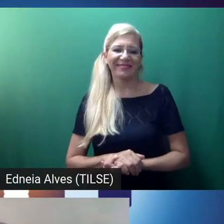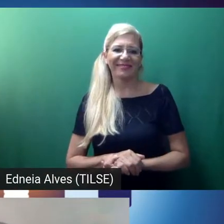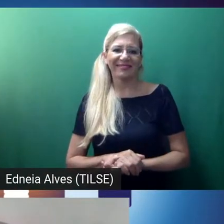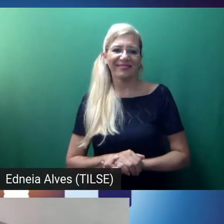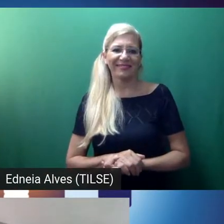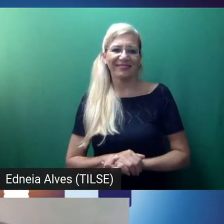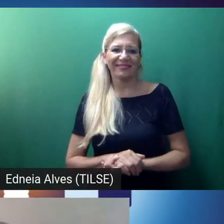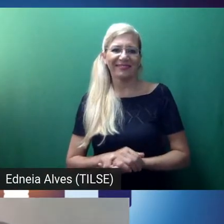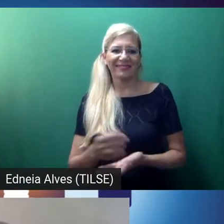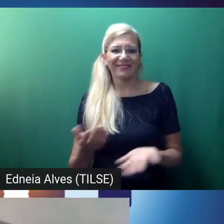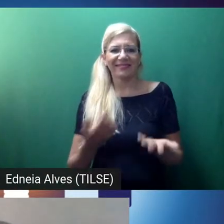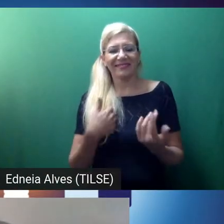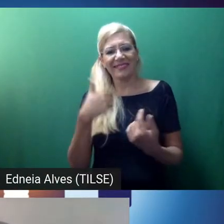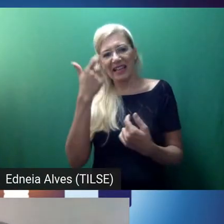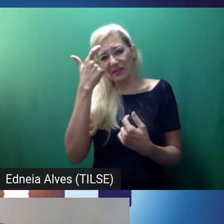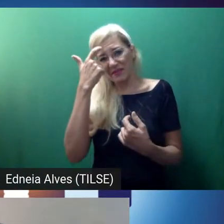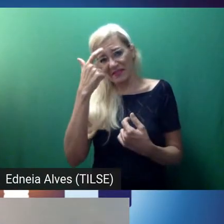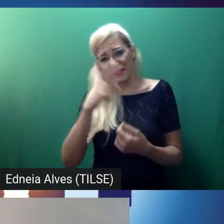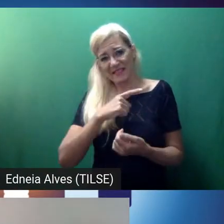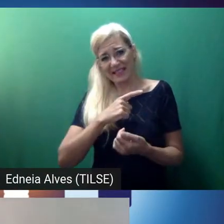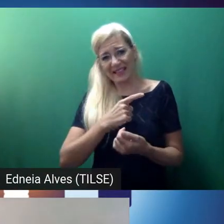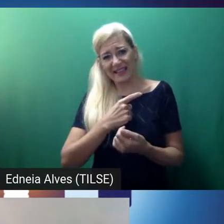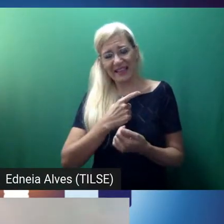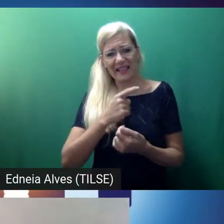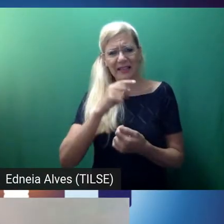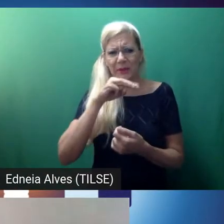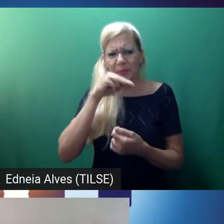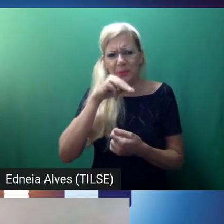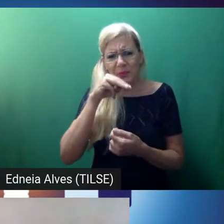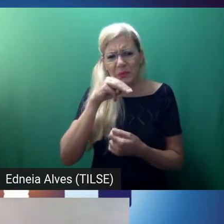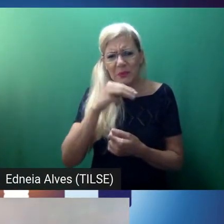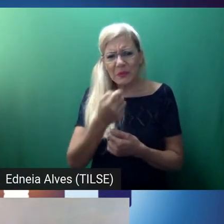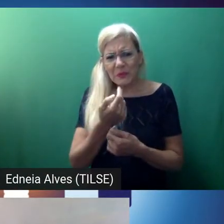I think we have a few minutes, right? I think I did okay with time.